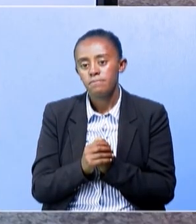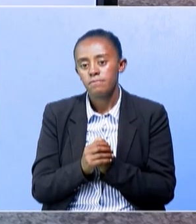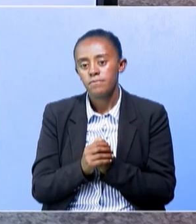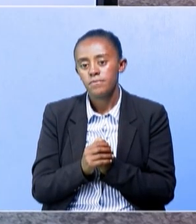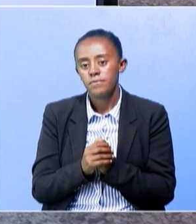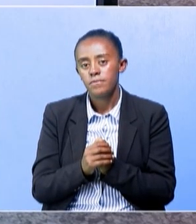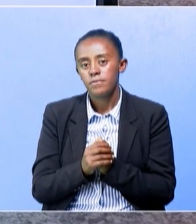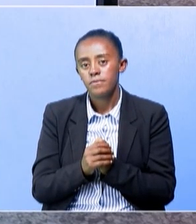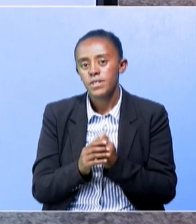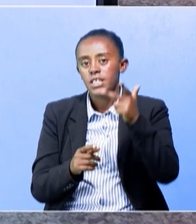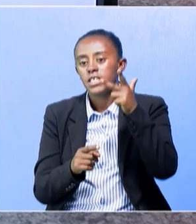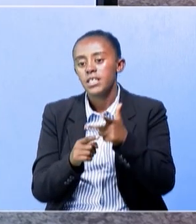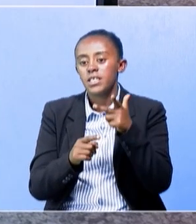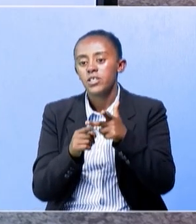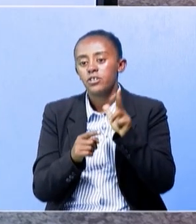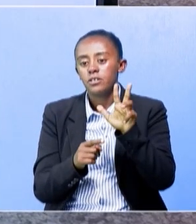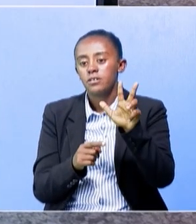The third one.